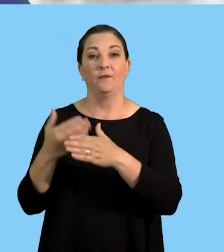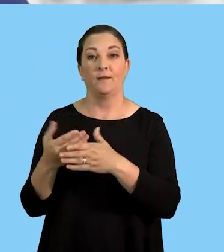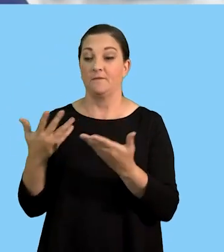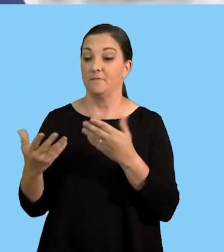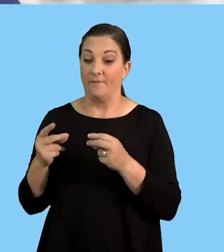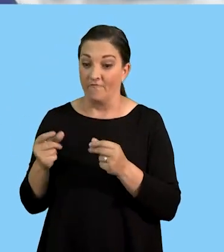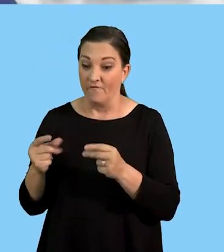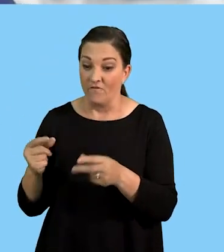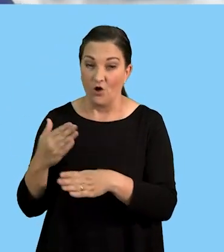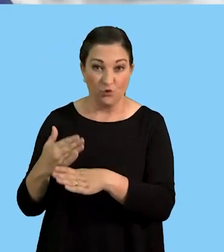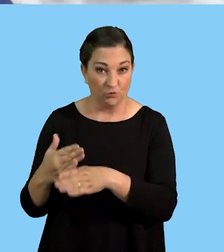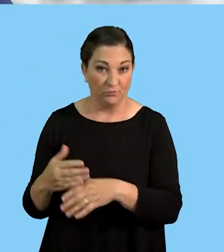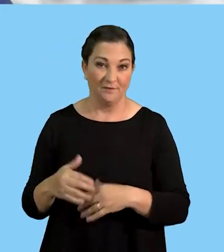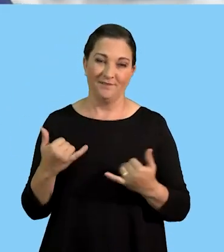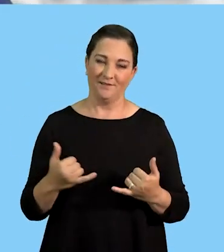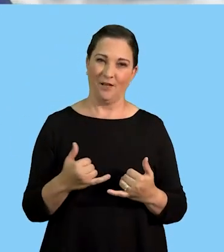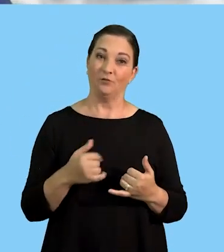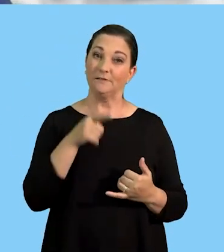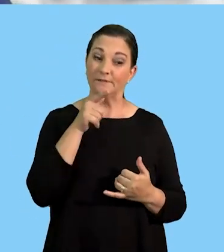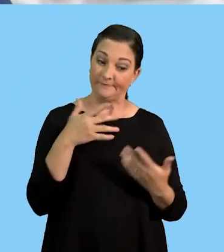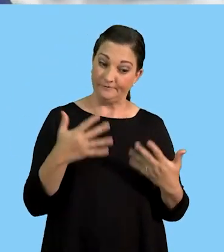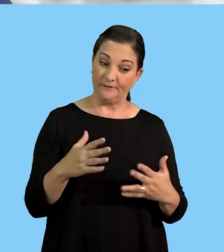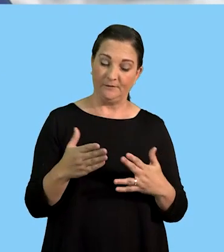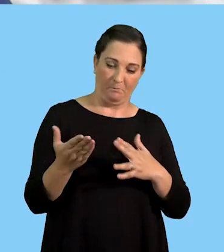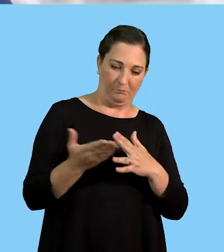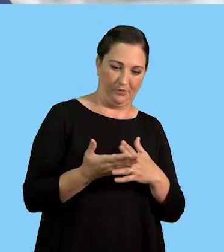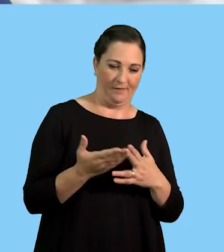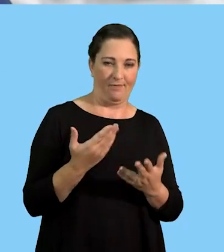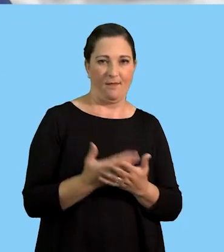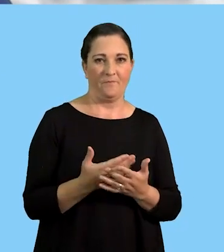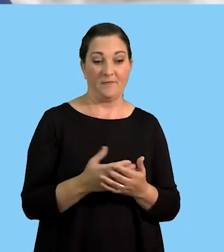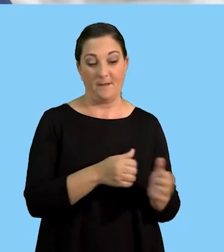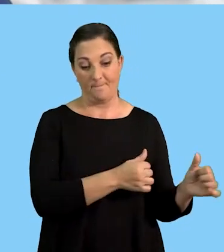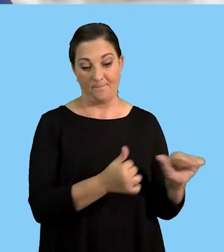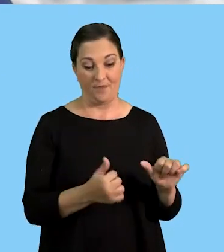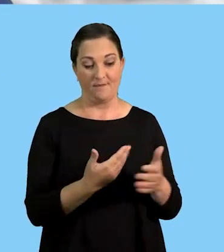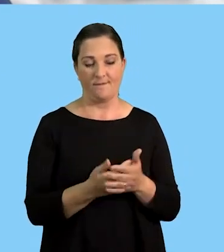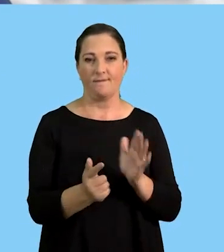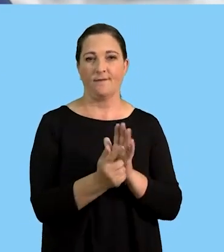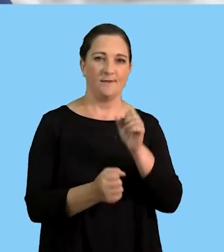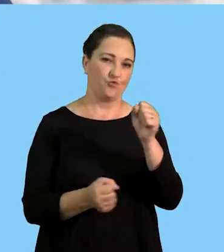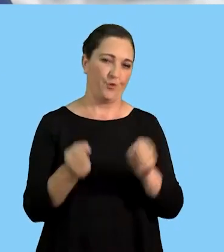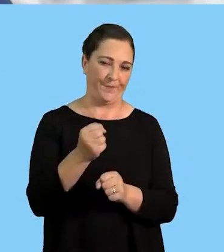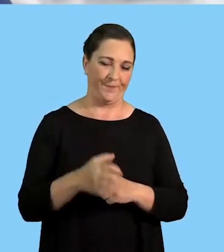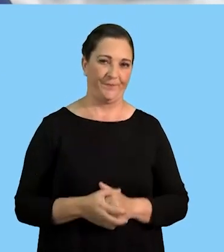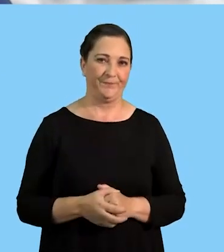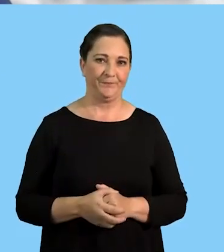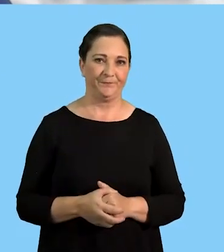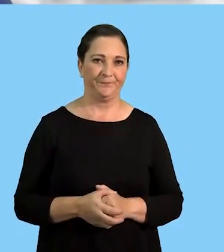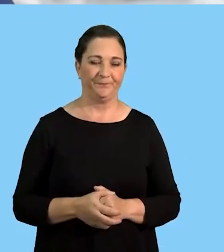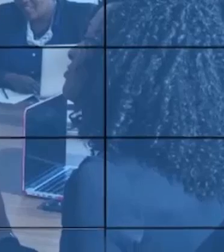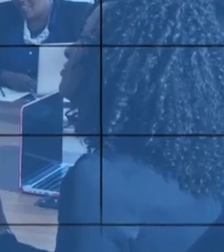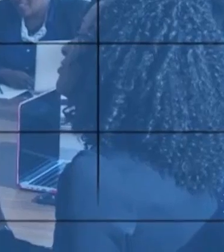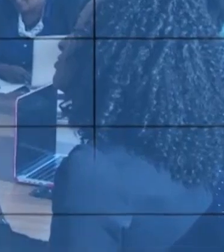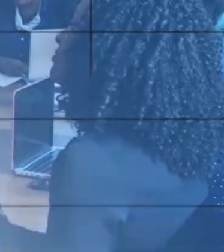would increase productivity. So with that being said, let us take a short break. We'll come back and wrap up our lesson.